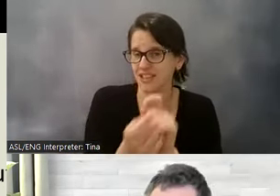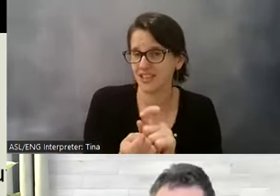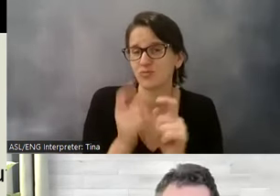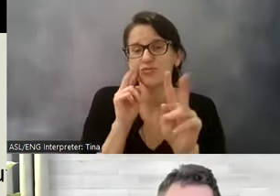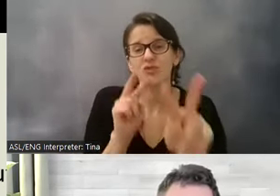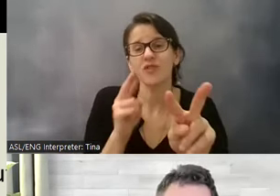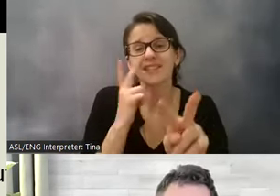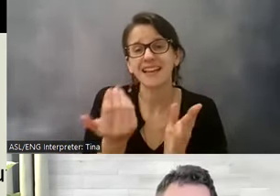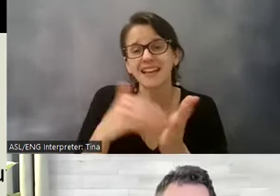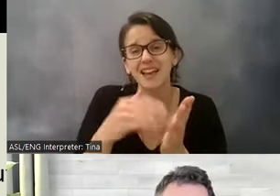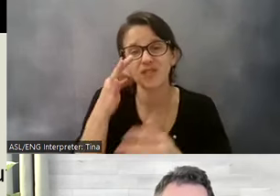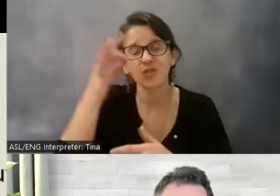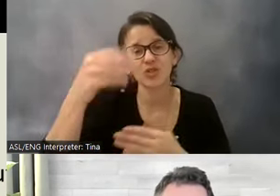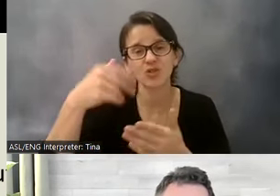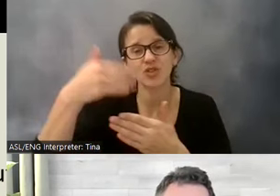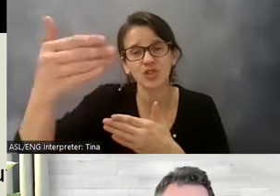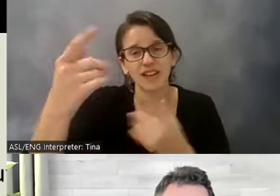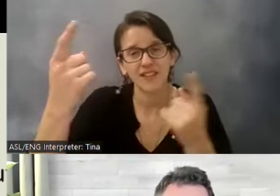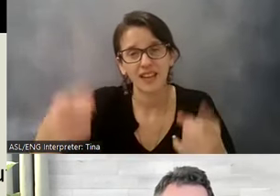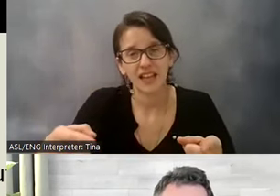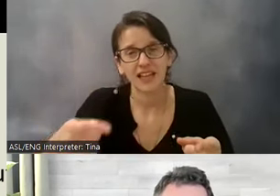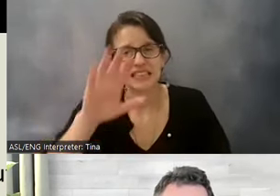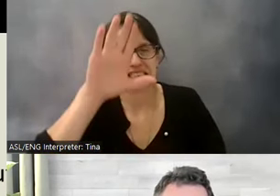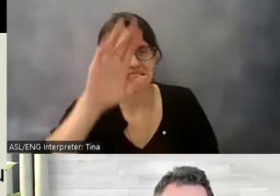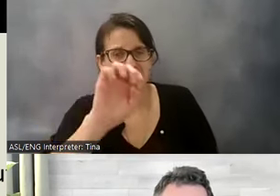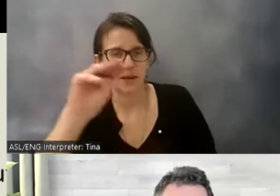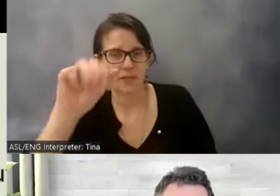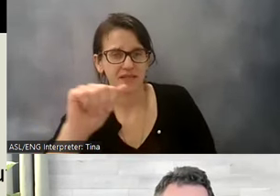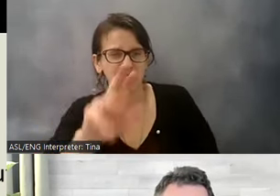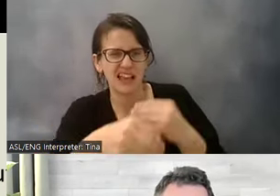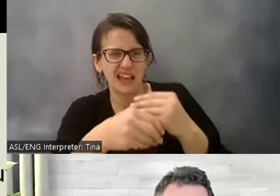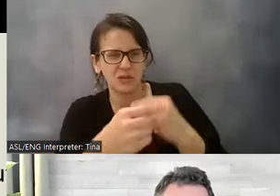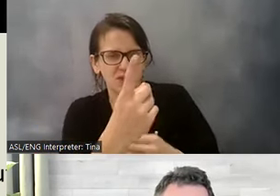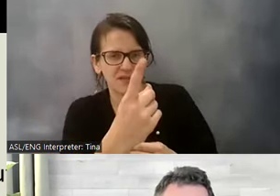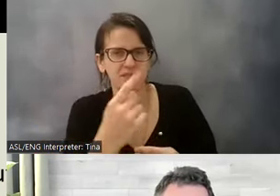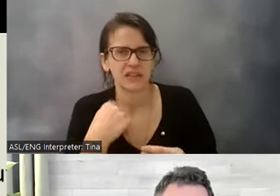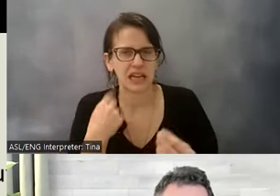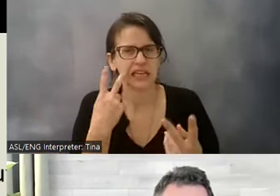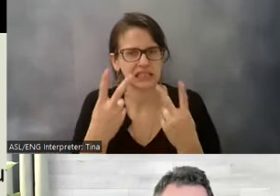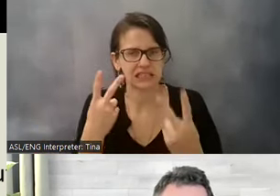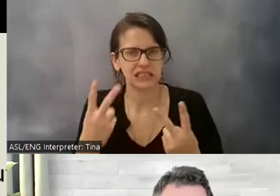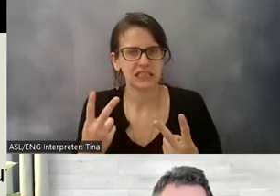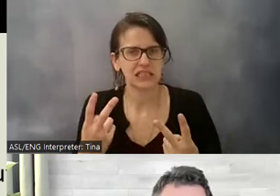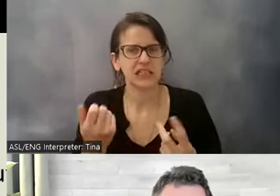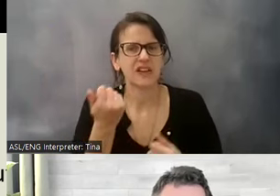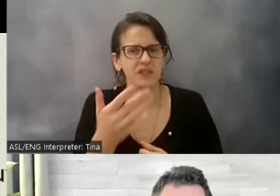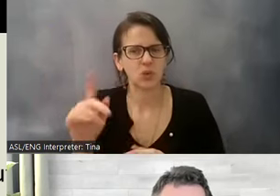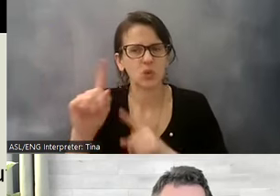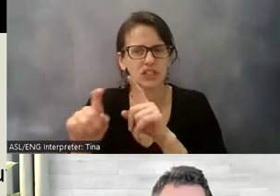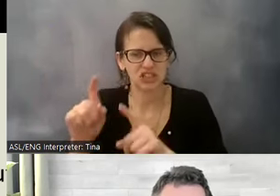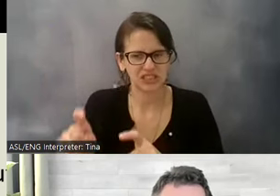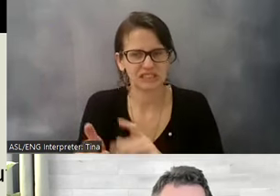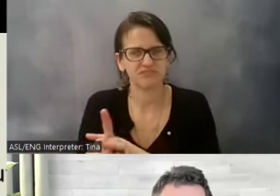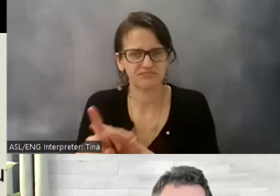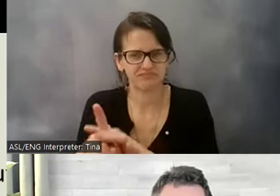events. Emma? Yeah. Can I just add something? I see a lot, there's quite a few questions